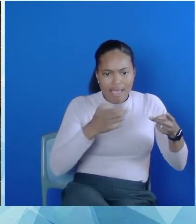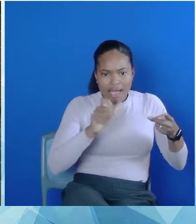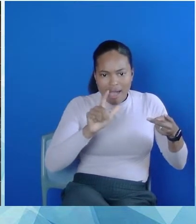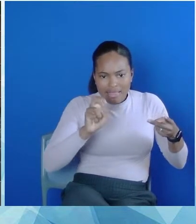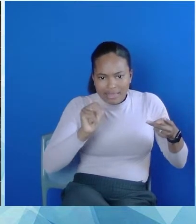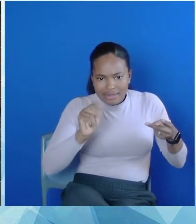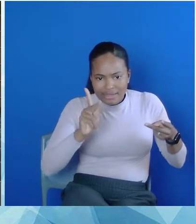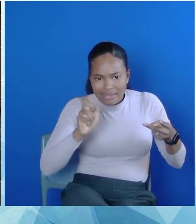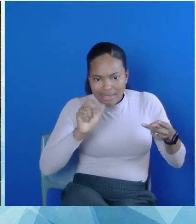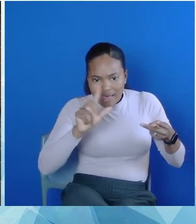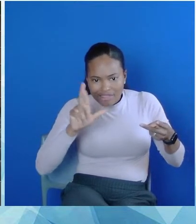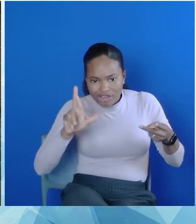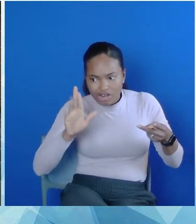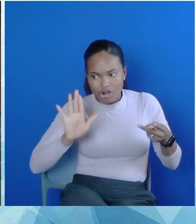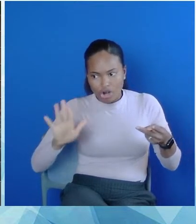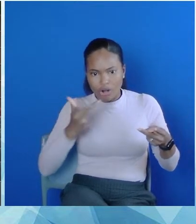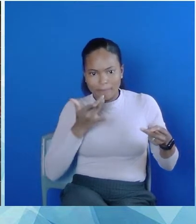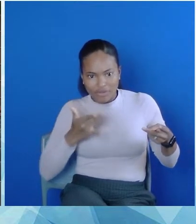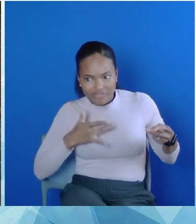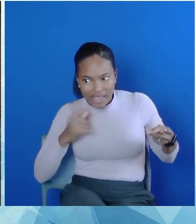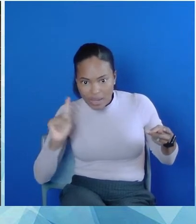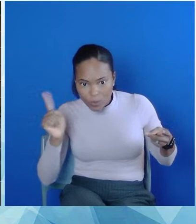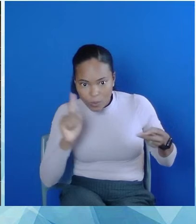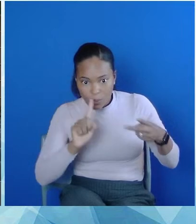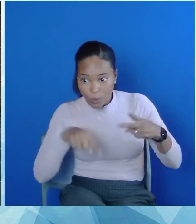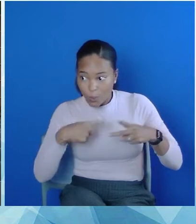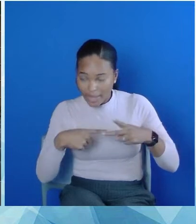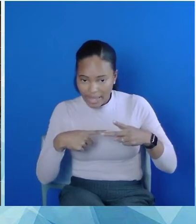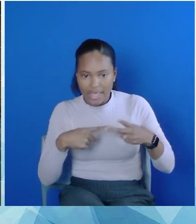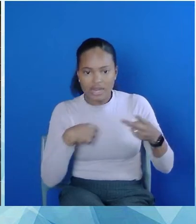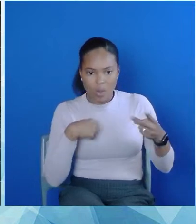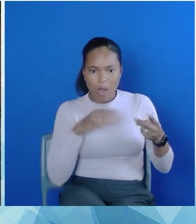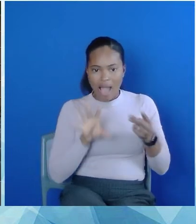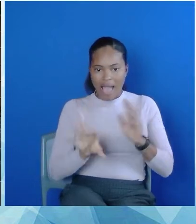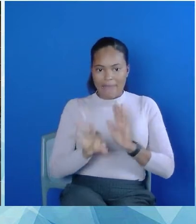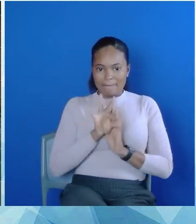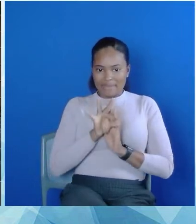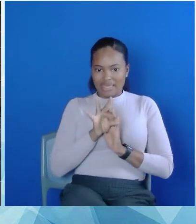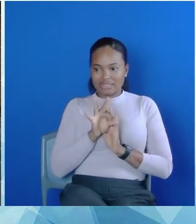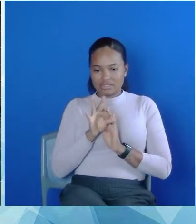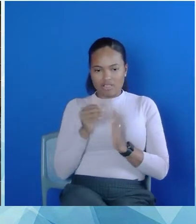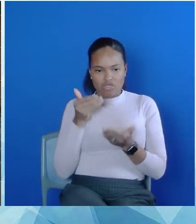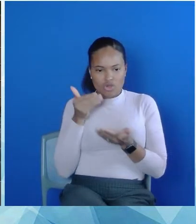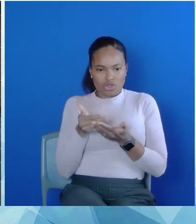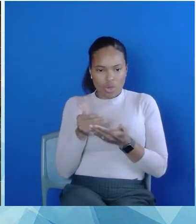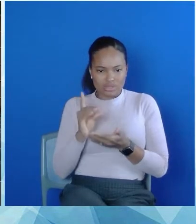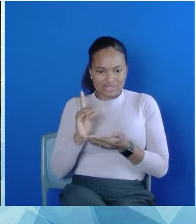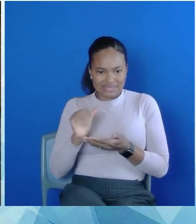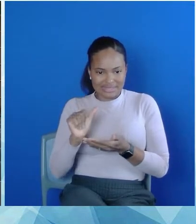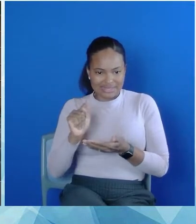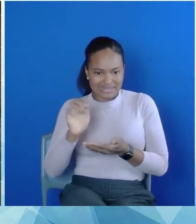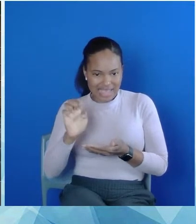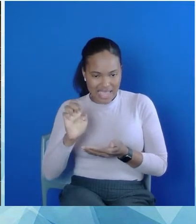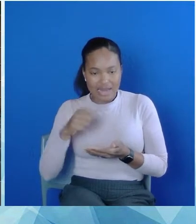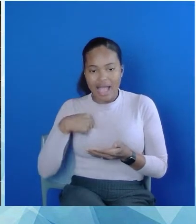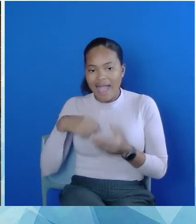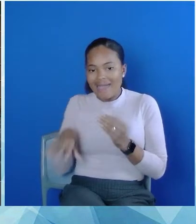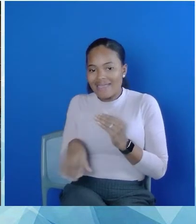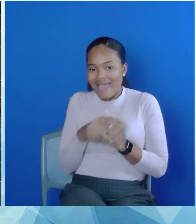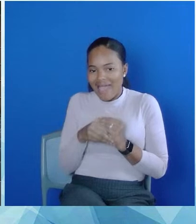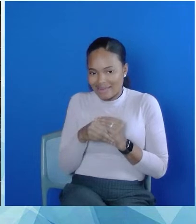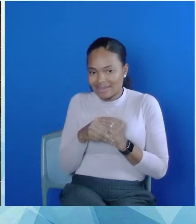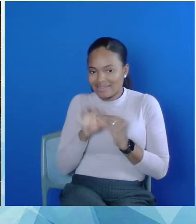I selected the dates that were closest, and I added that in response to the board member's